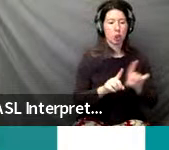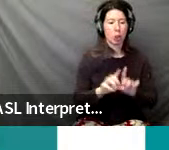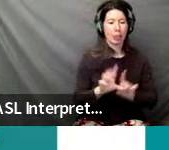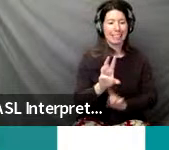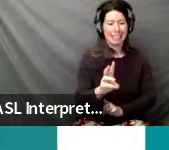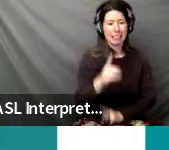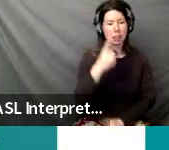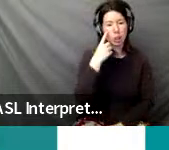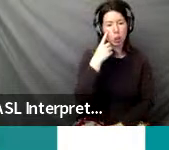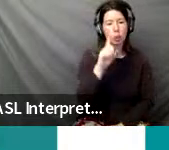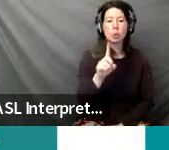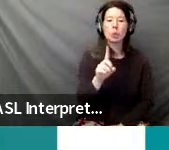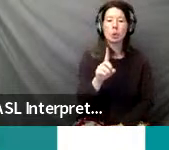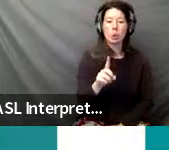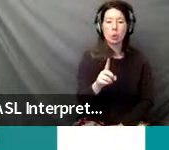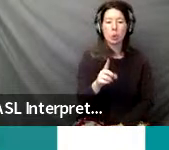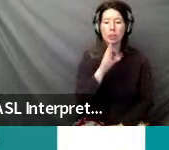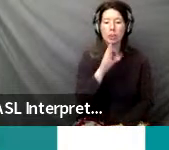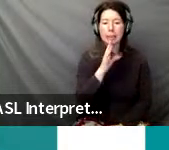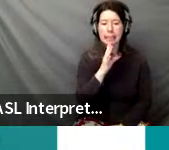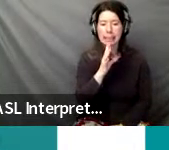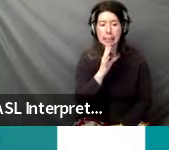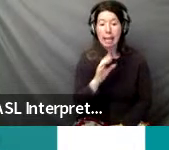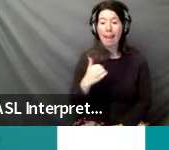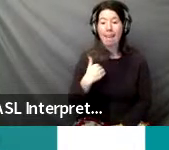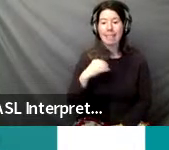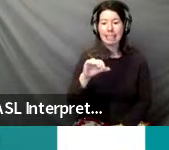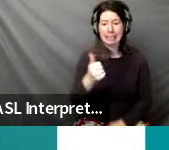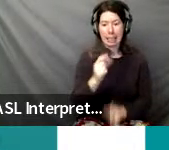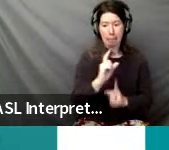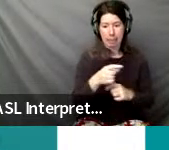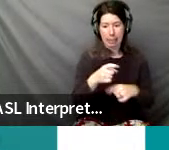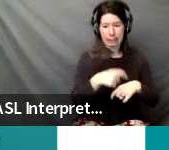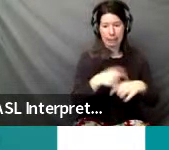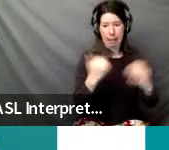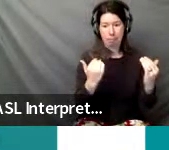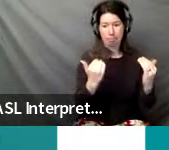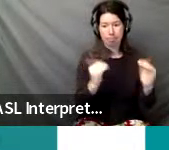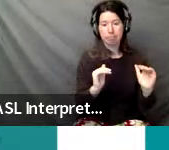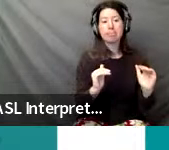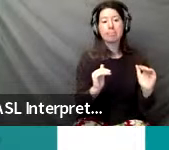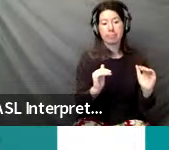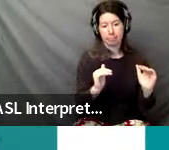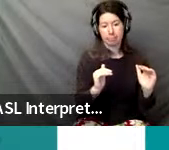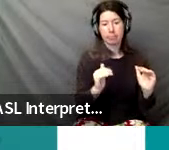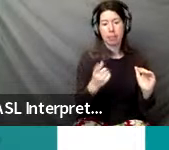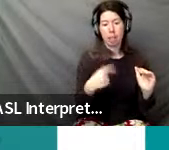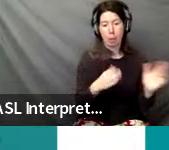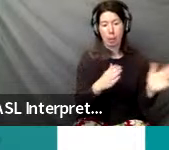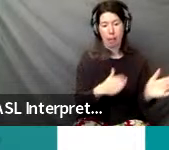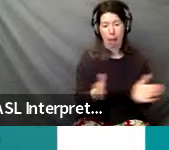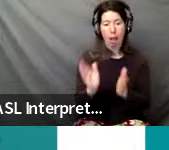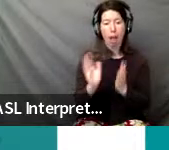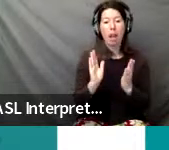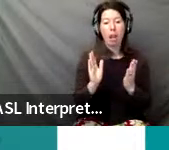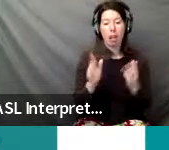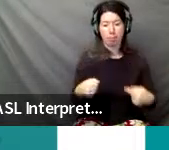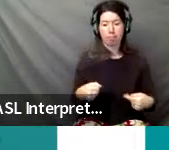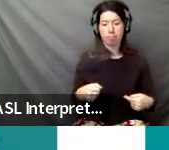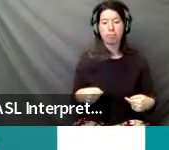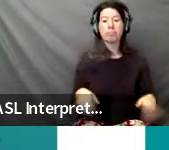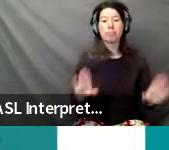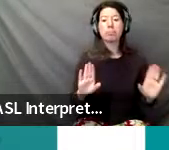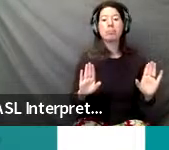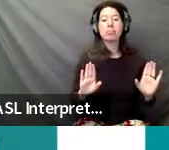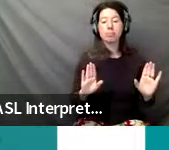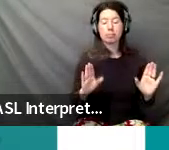we have about a 10-minute time period that we are planning to utilize